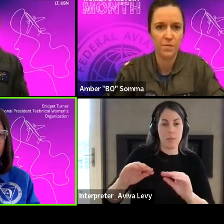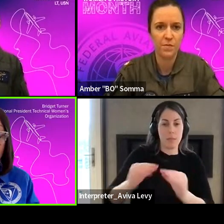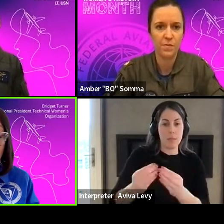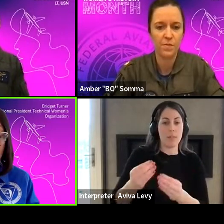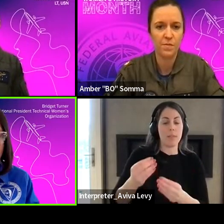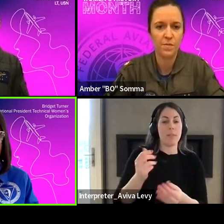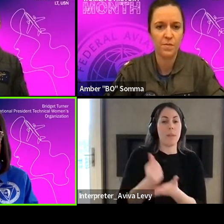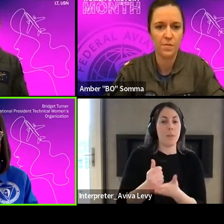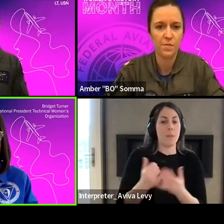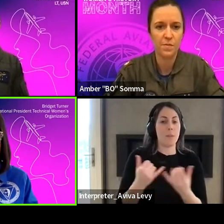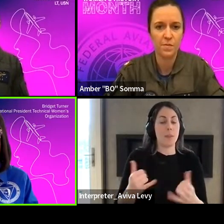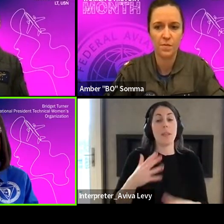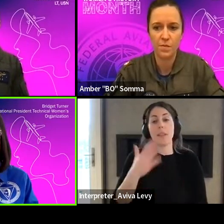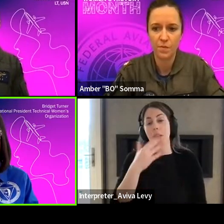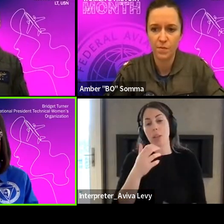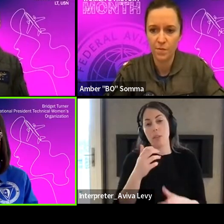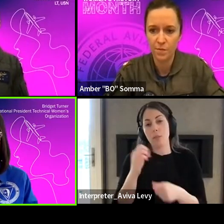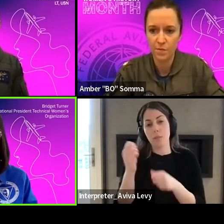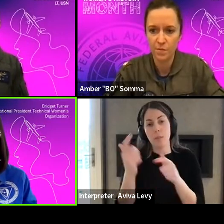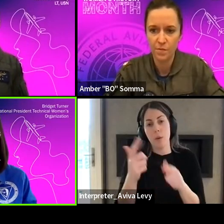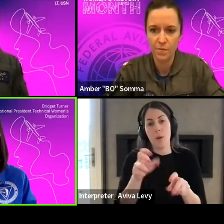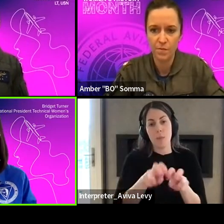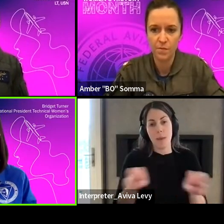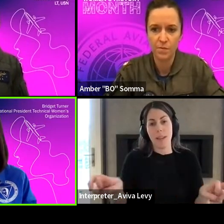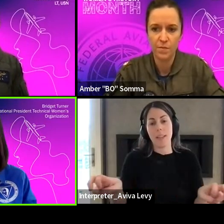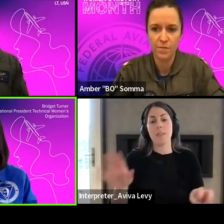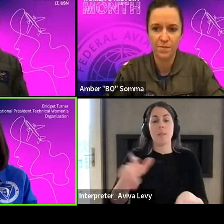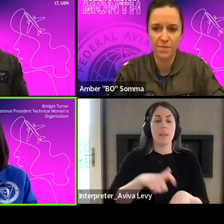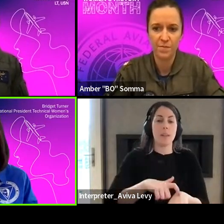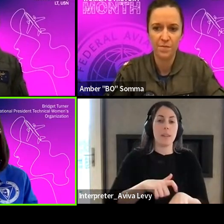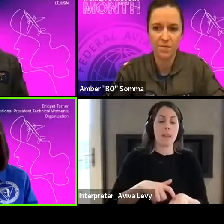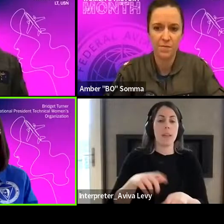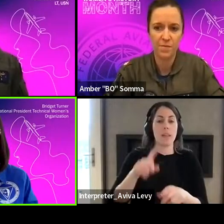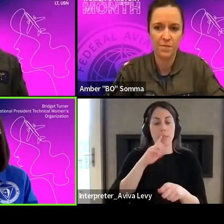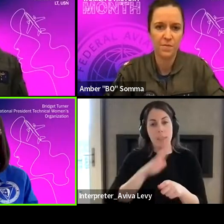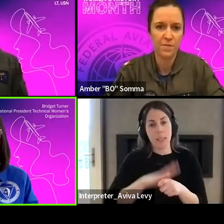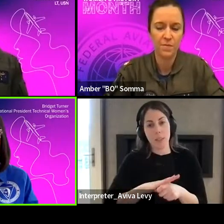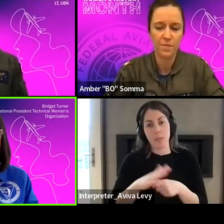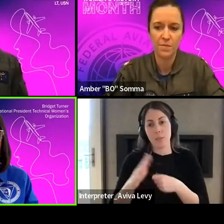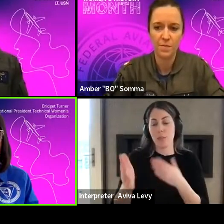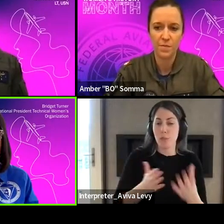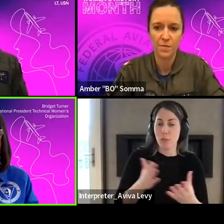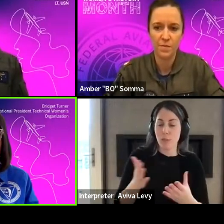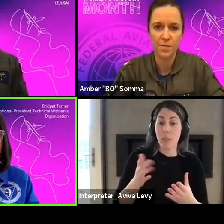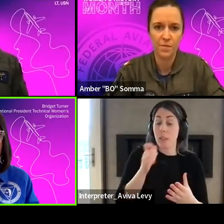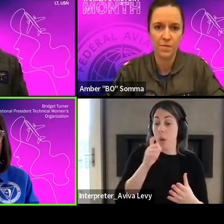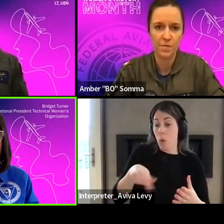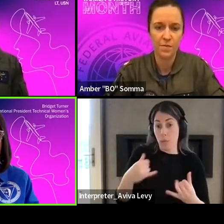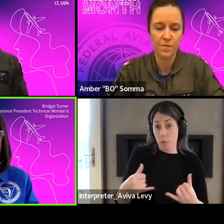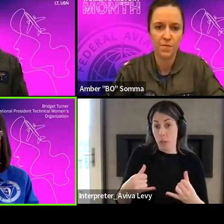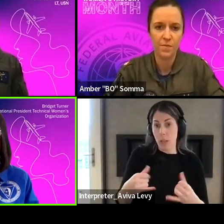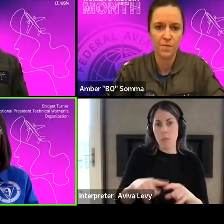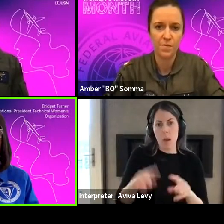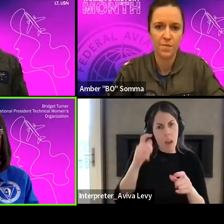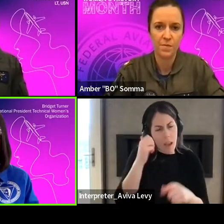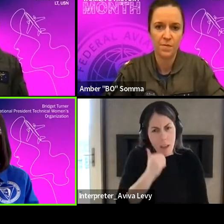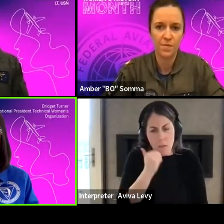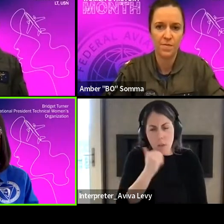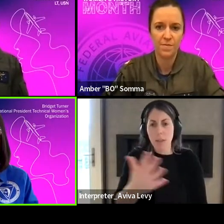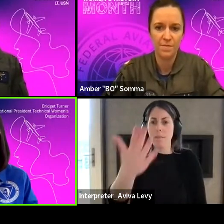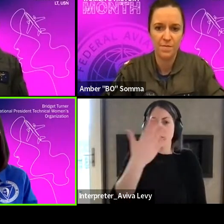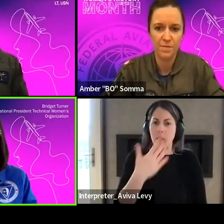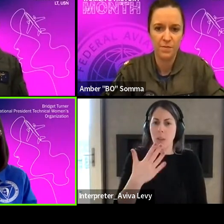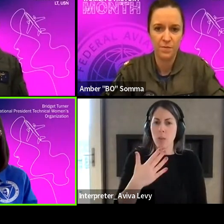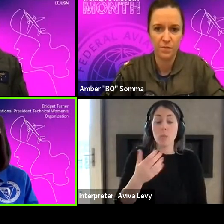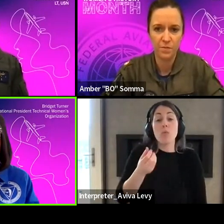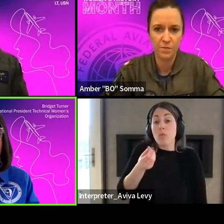of our panelists for their time, dedication, and service, not just for today, but for every day. These are just a few